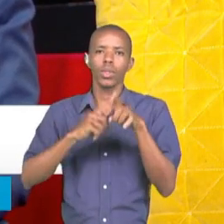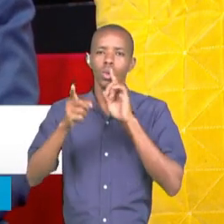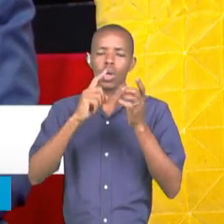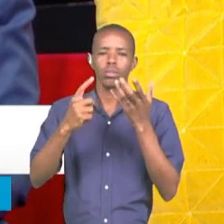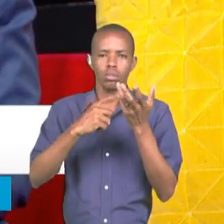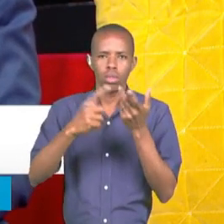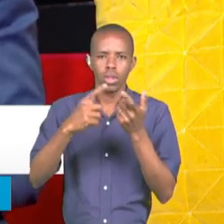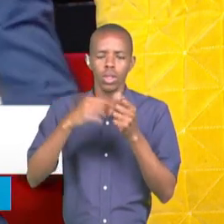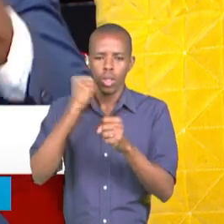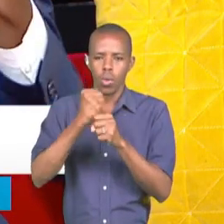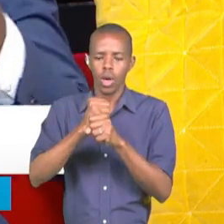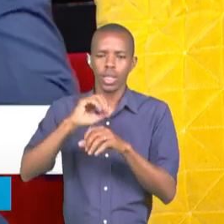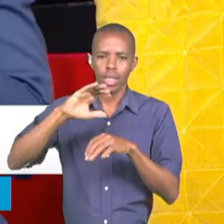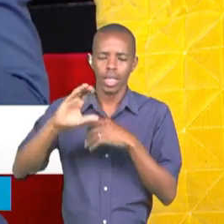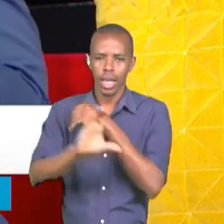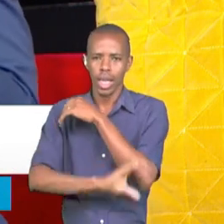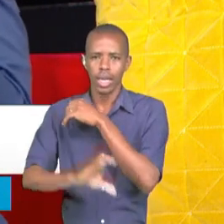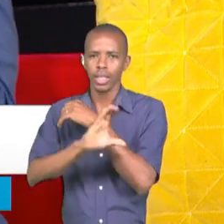of unemployment in this country, always now